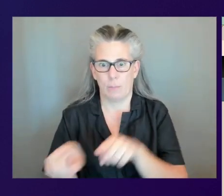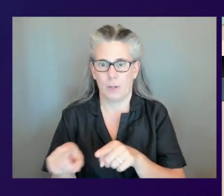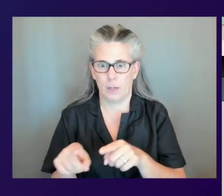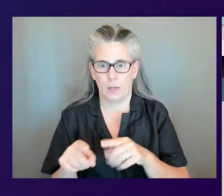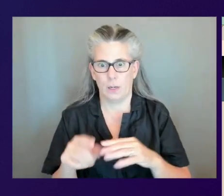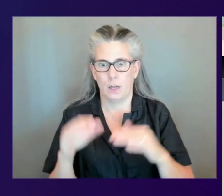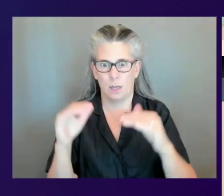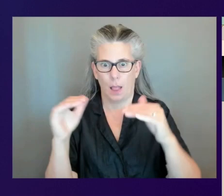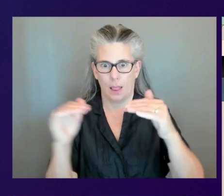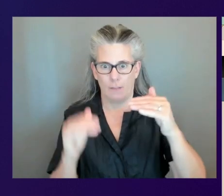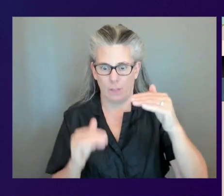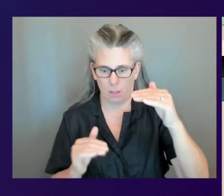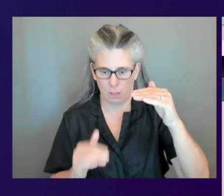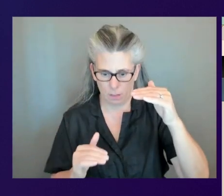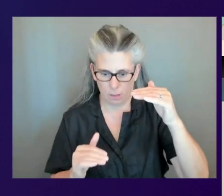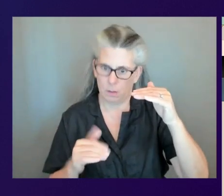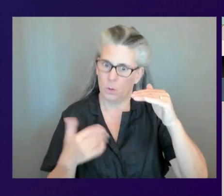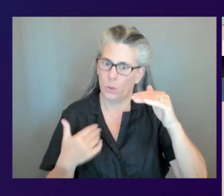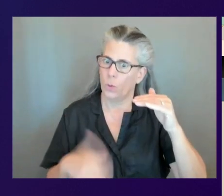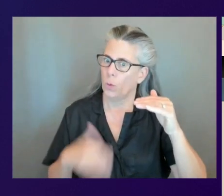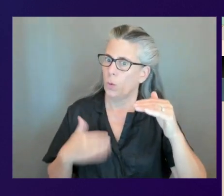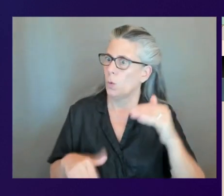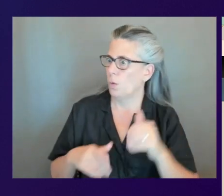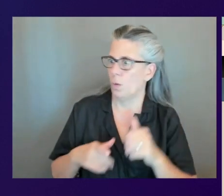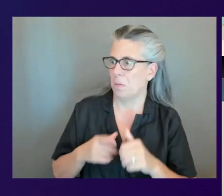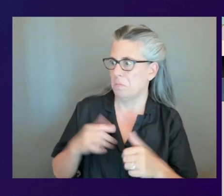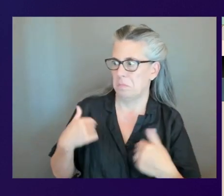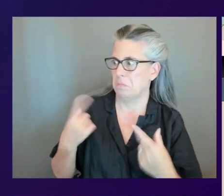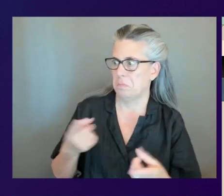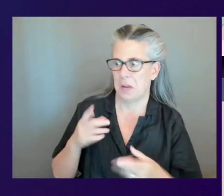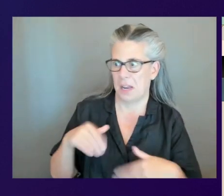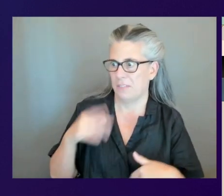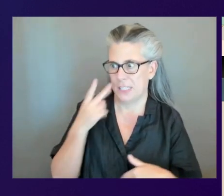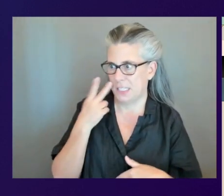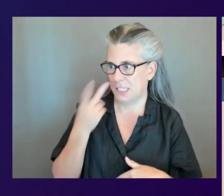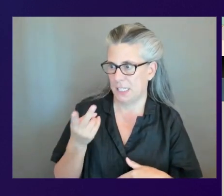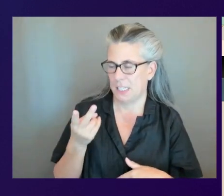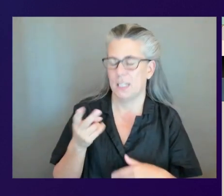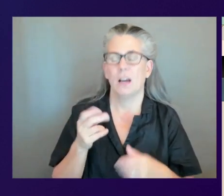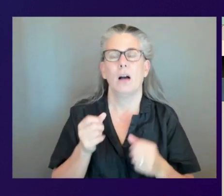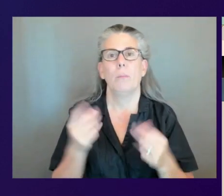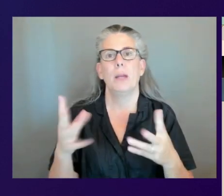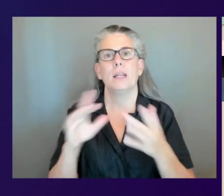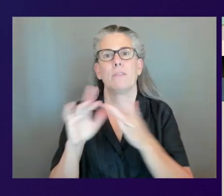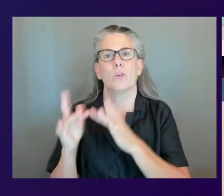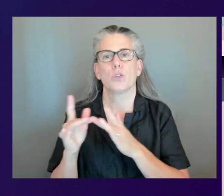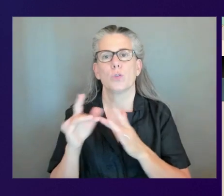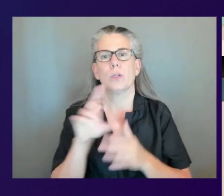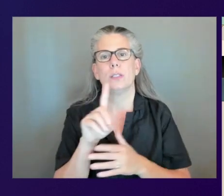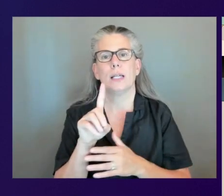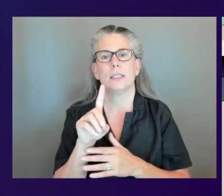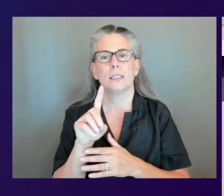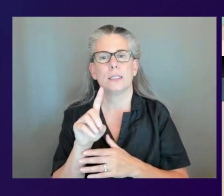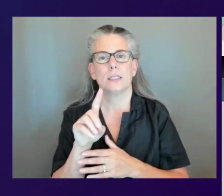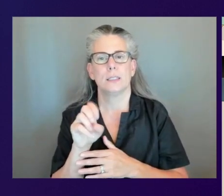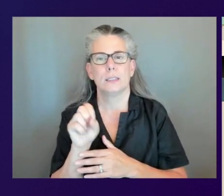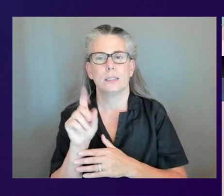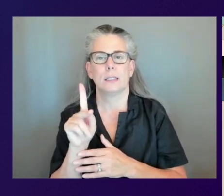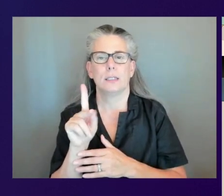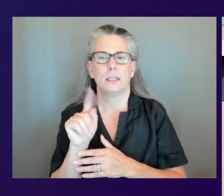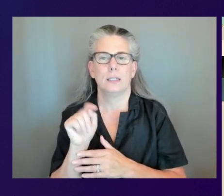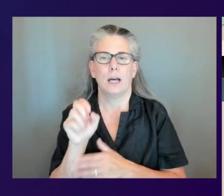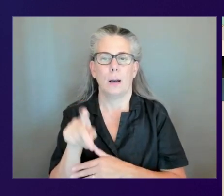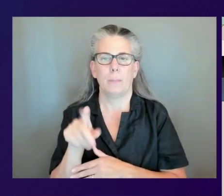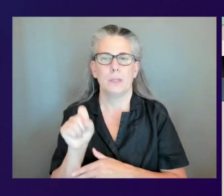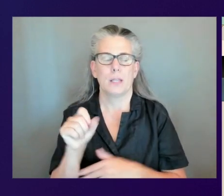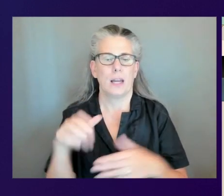really seeing yet. And from a lot of different virtual desktops that are offered, but then also getting feedback from their